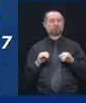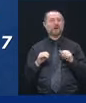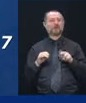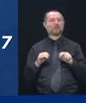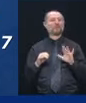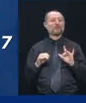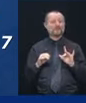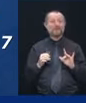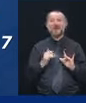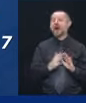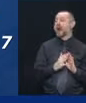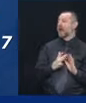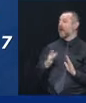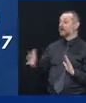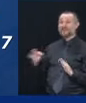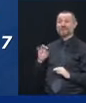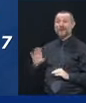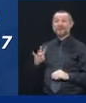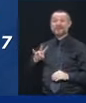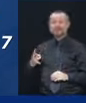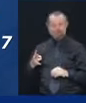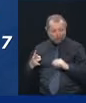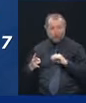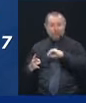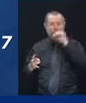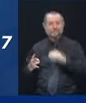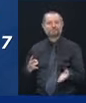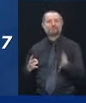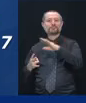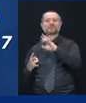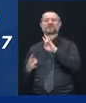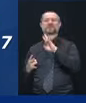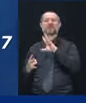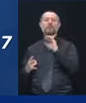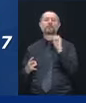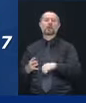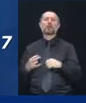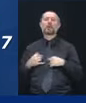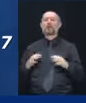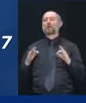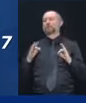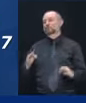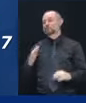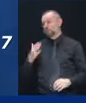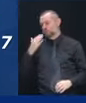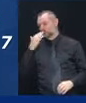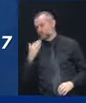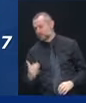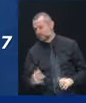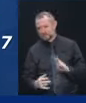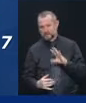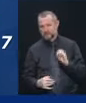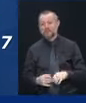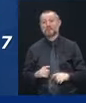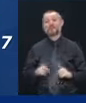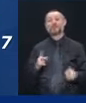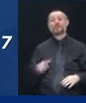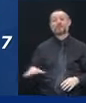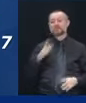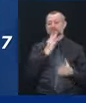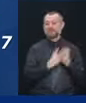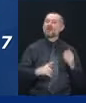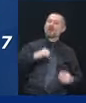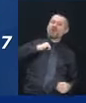we're at about 75%. So we're really hitting the refusal rate or